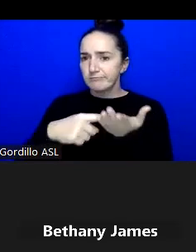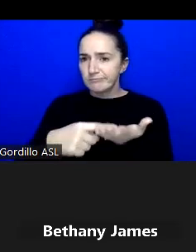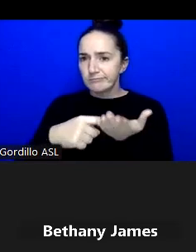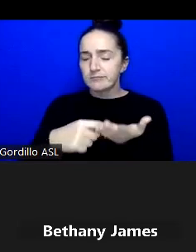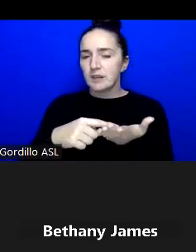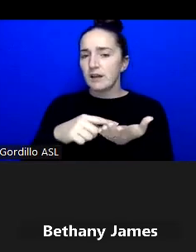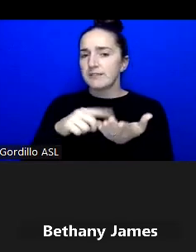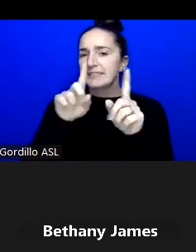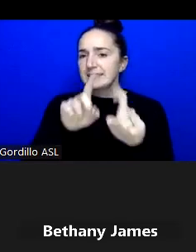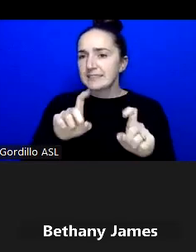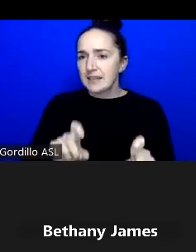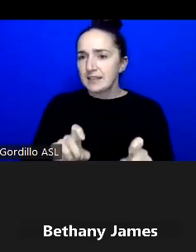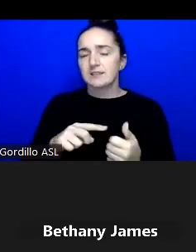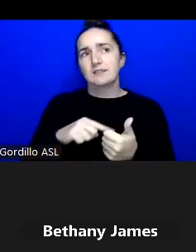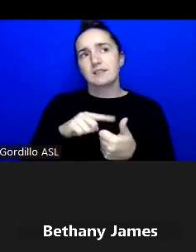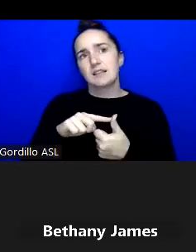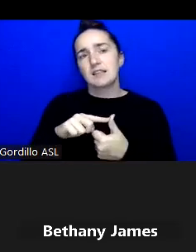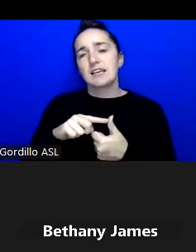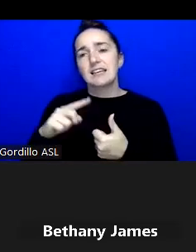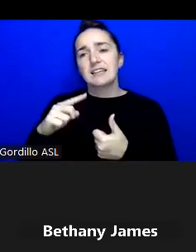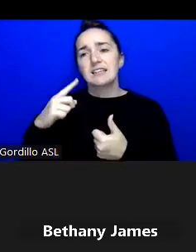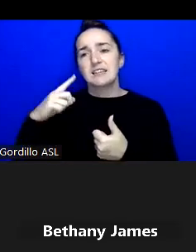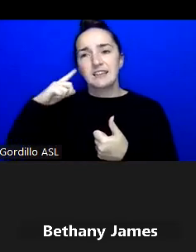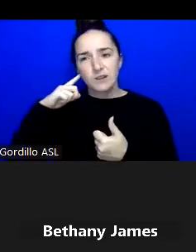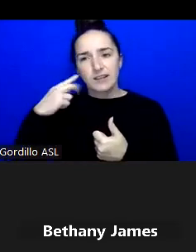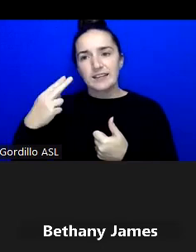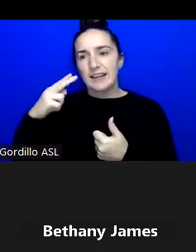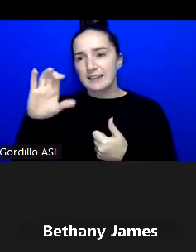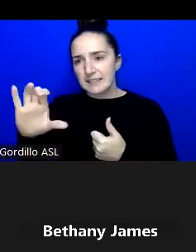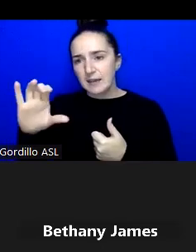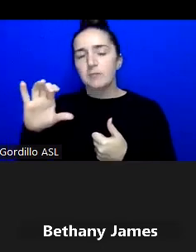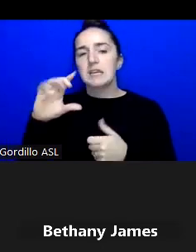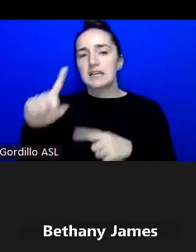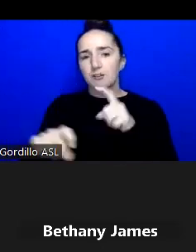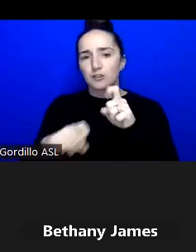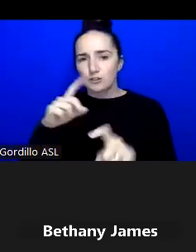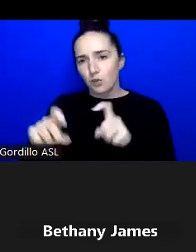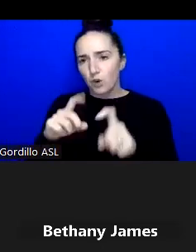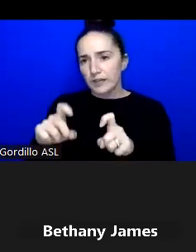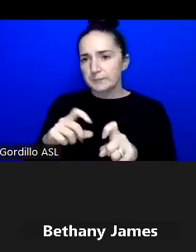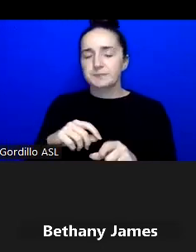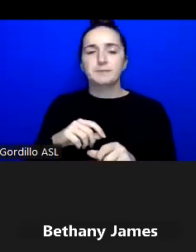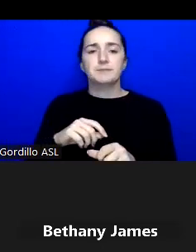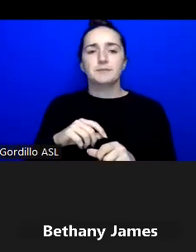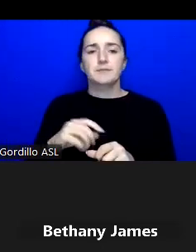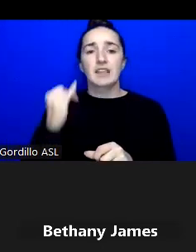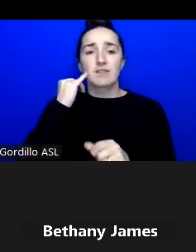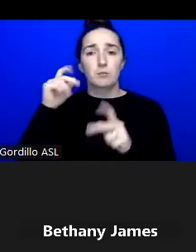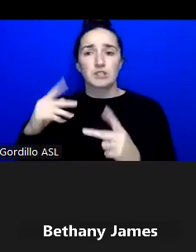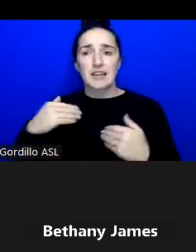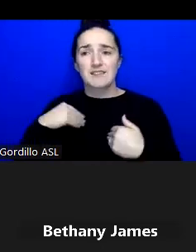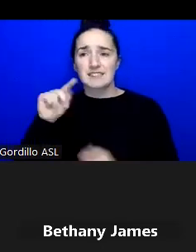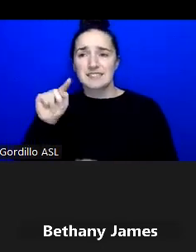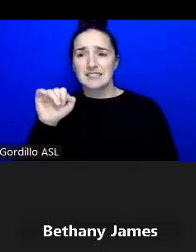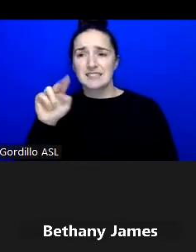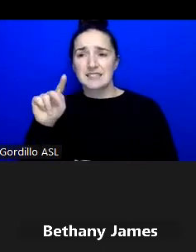inventory. If somebody has problems with their tinnitus, the tinnitus handicap index, if somebody is coming in and they have